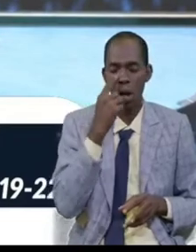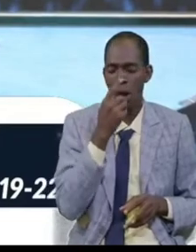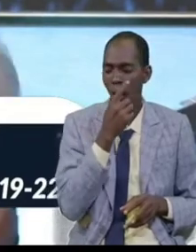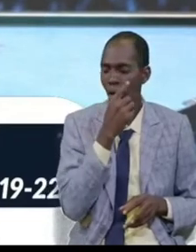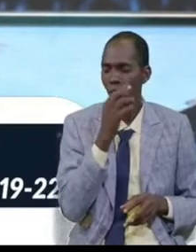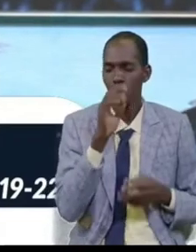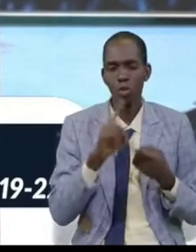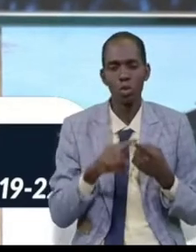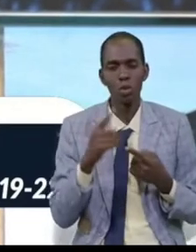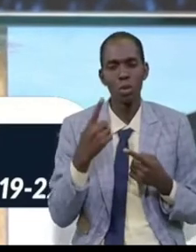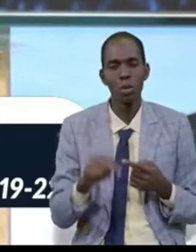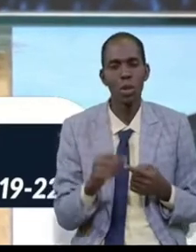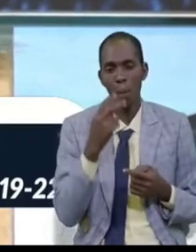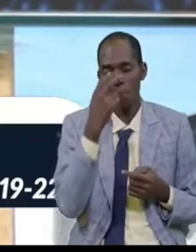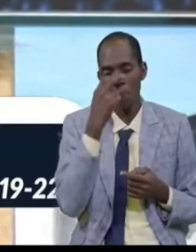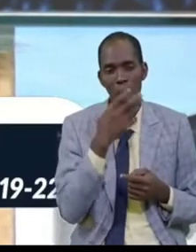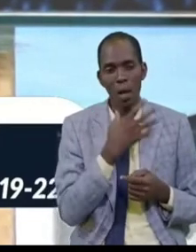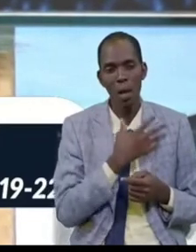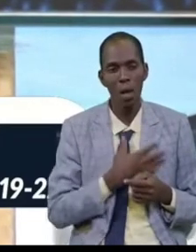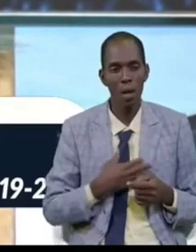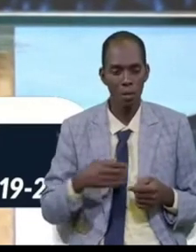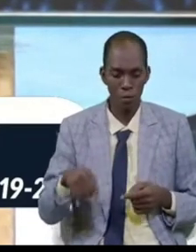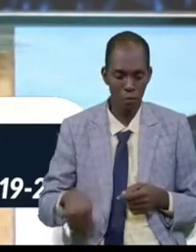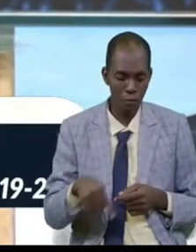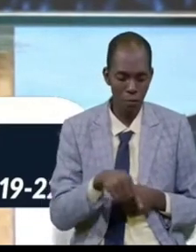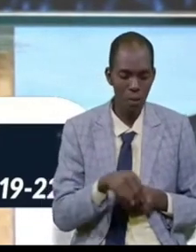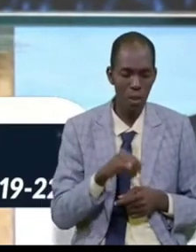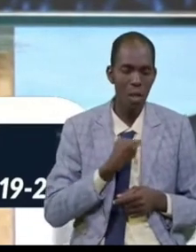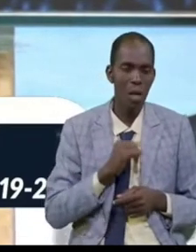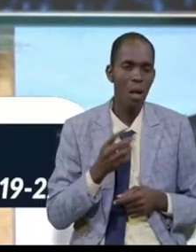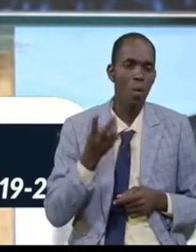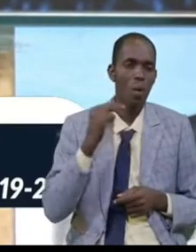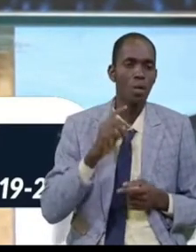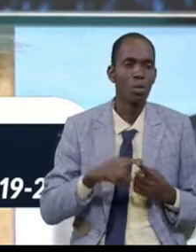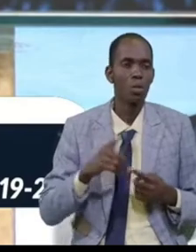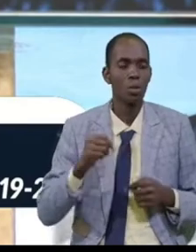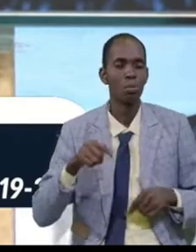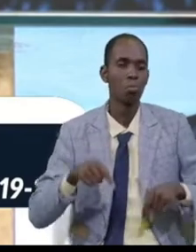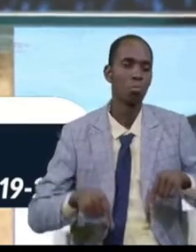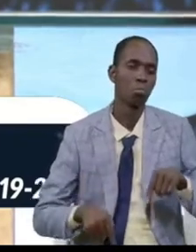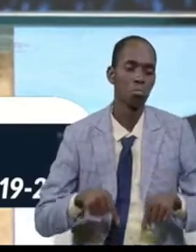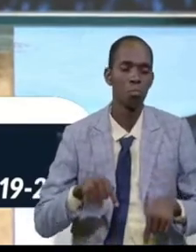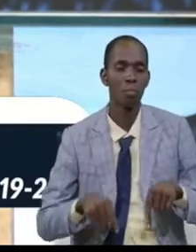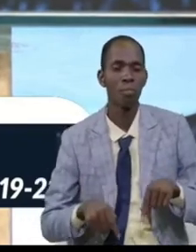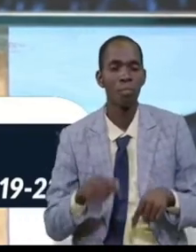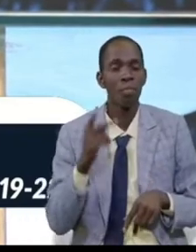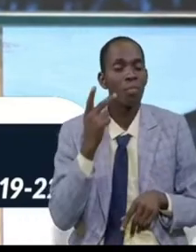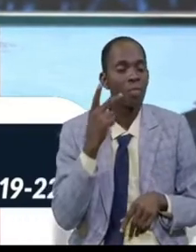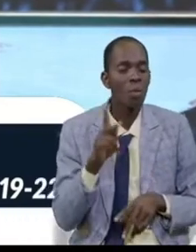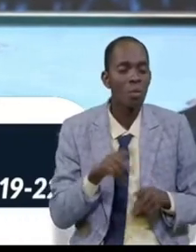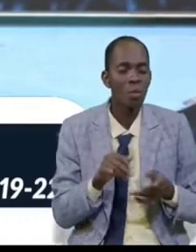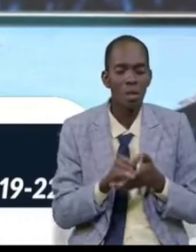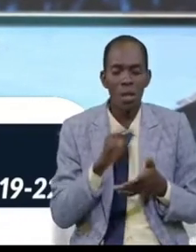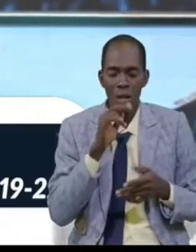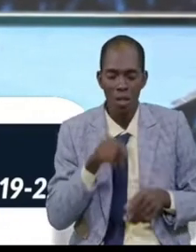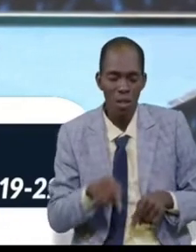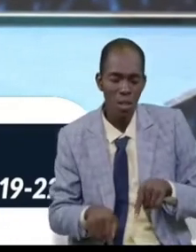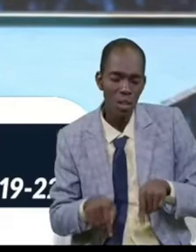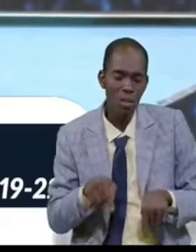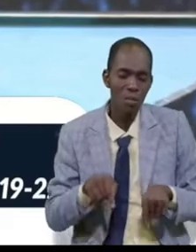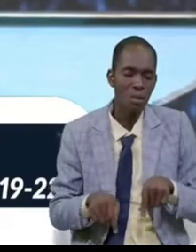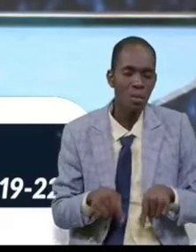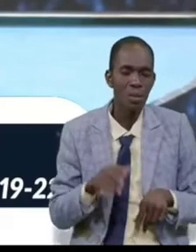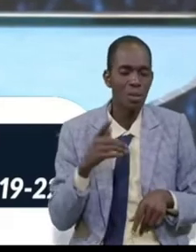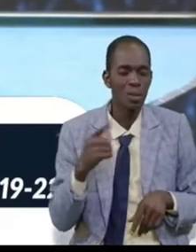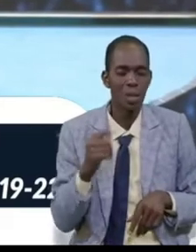and feet was I to the lame. And those who are lame, you understand, the eyes may not